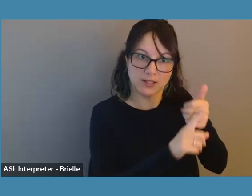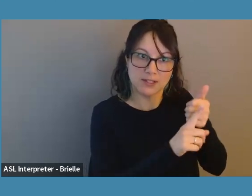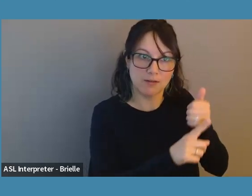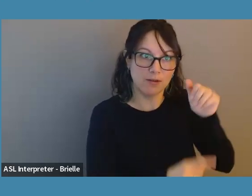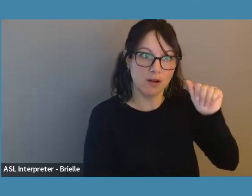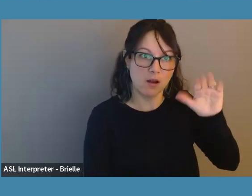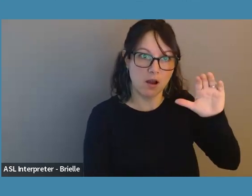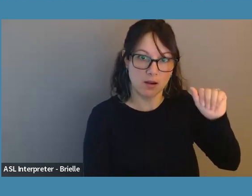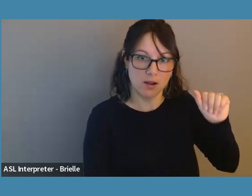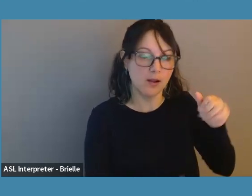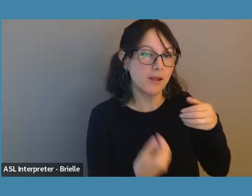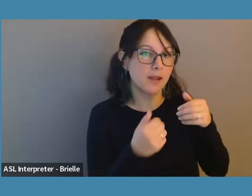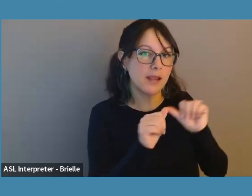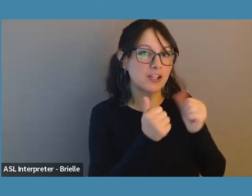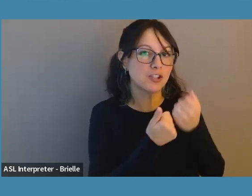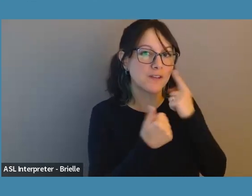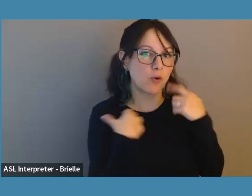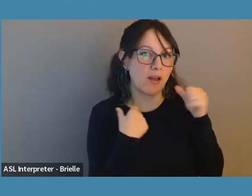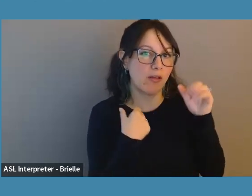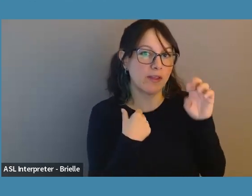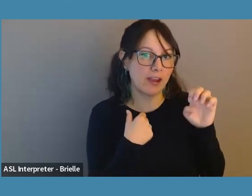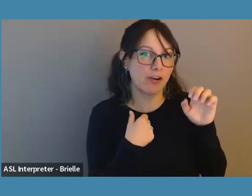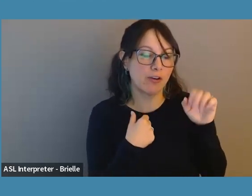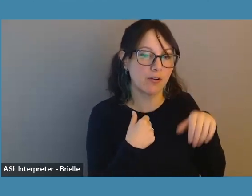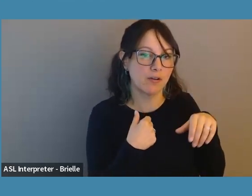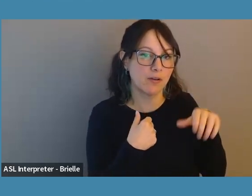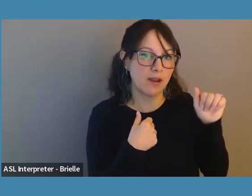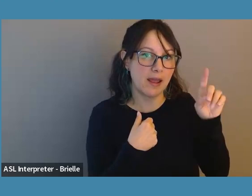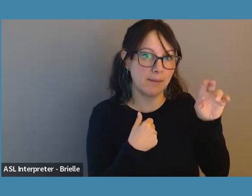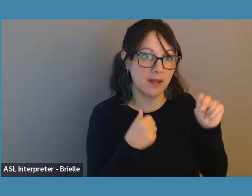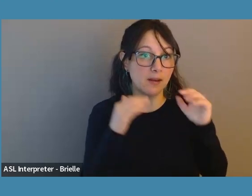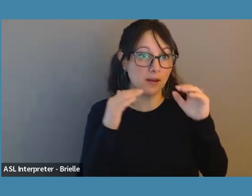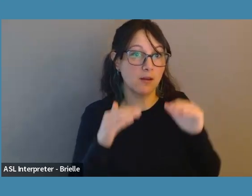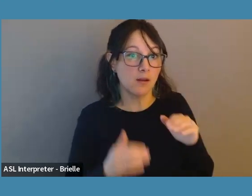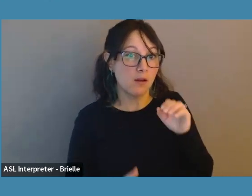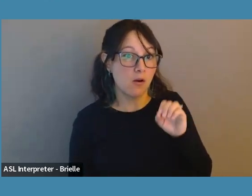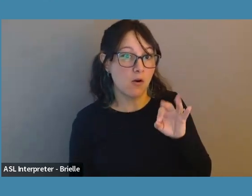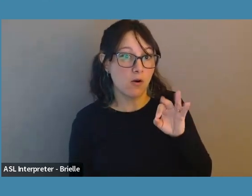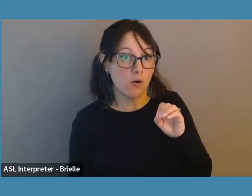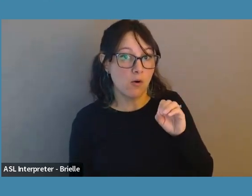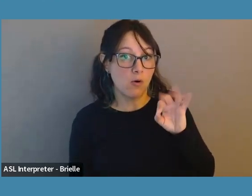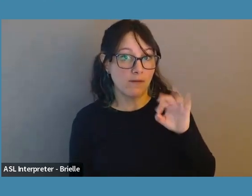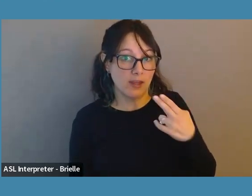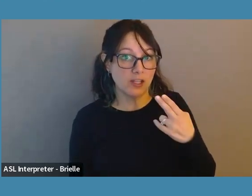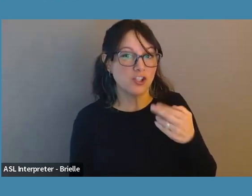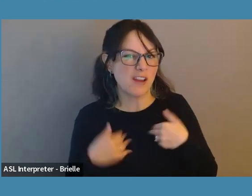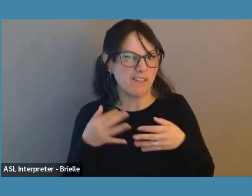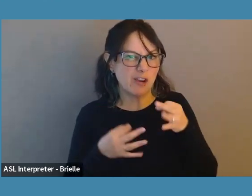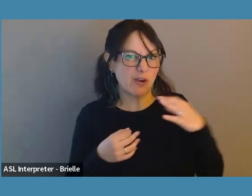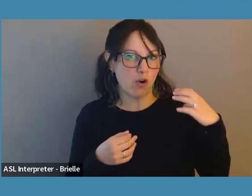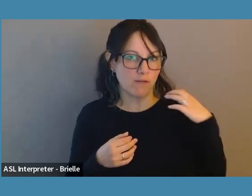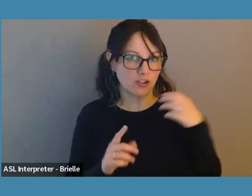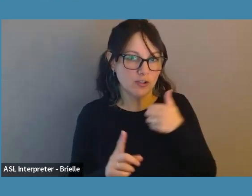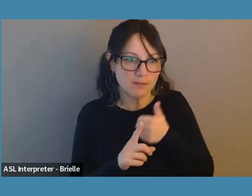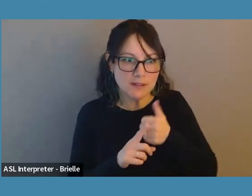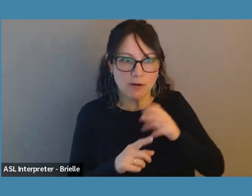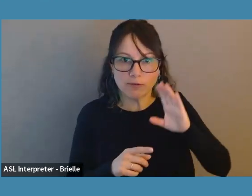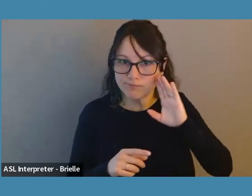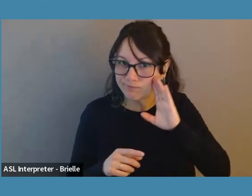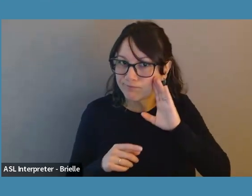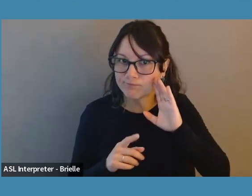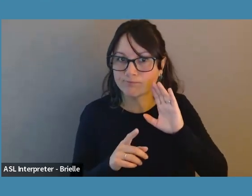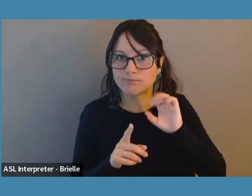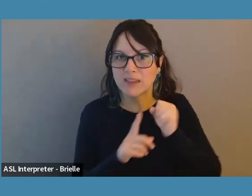for Healthcare Administration. And the Office of Fair Hearings has hearing officers who hear cases